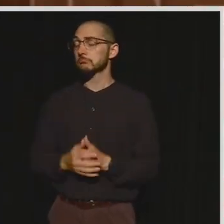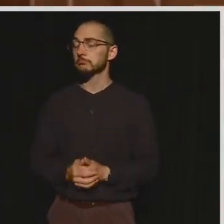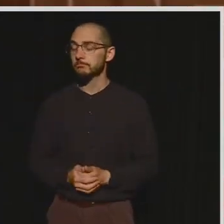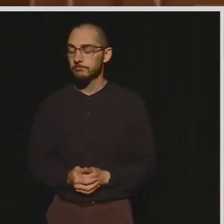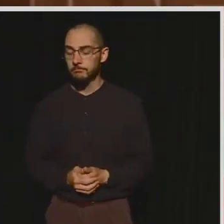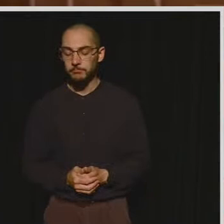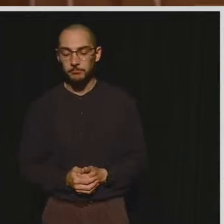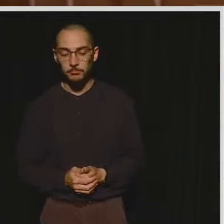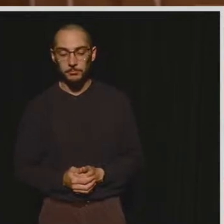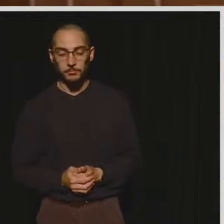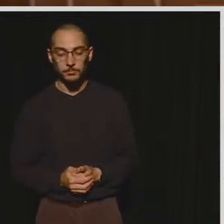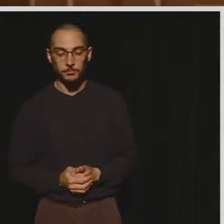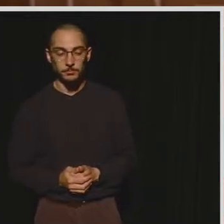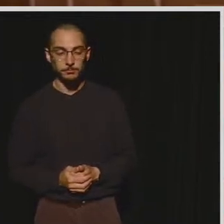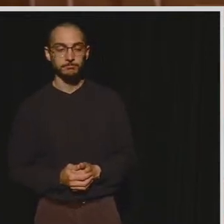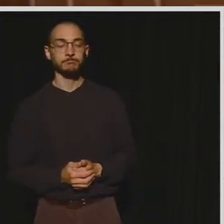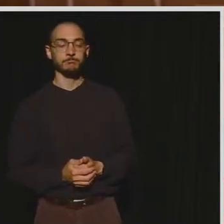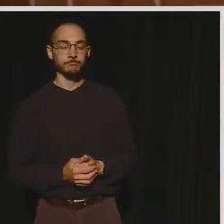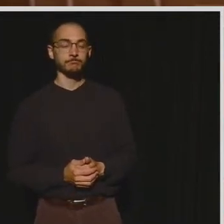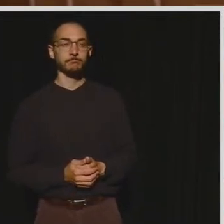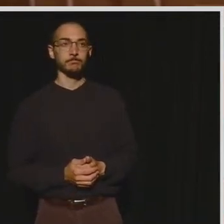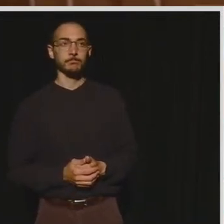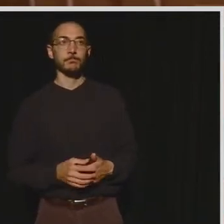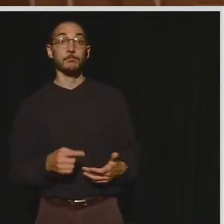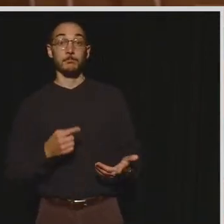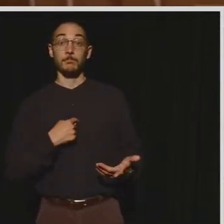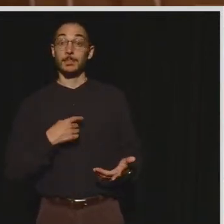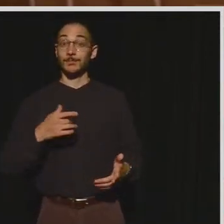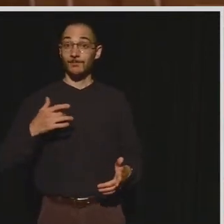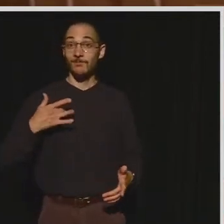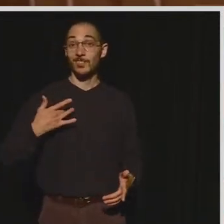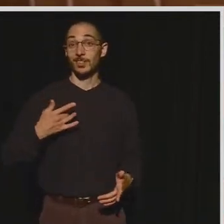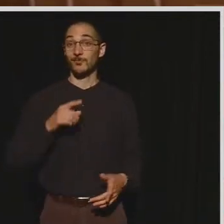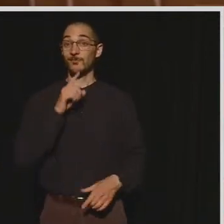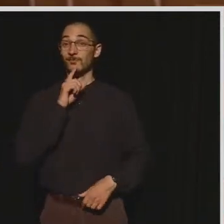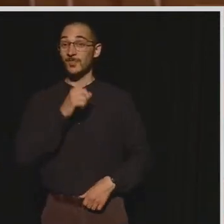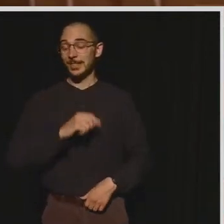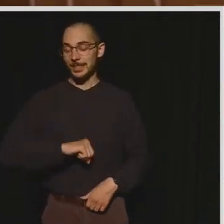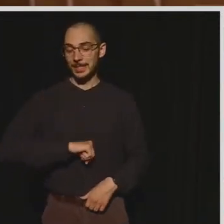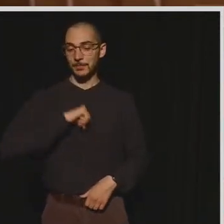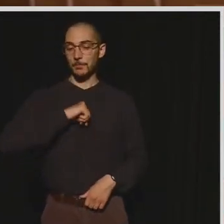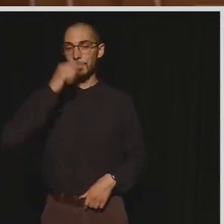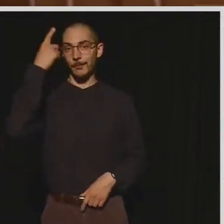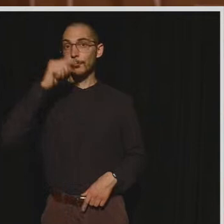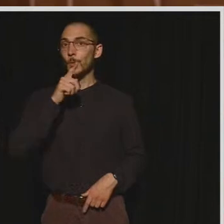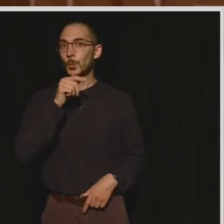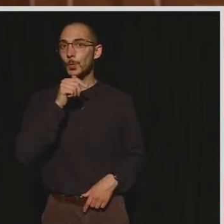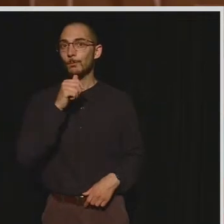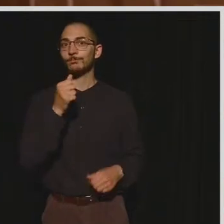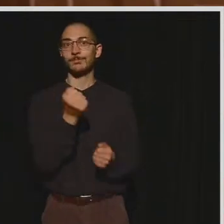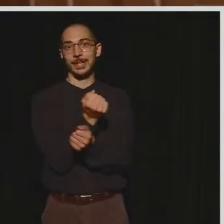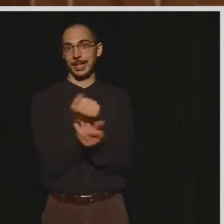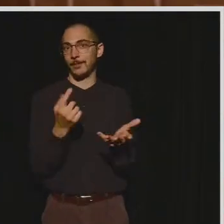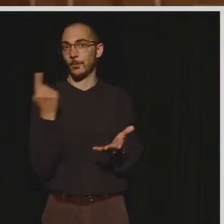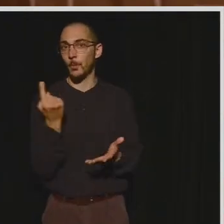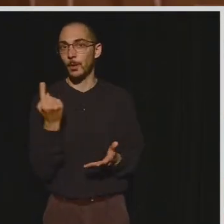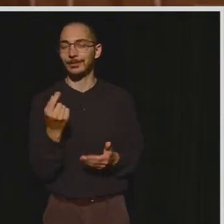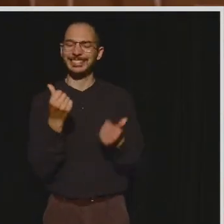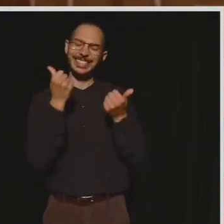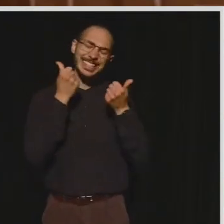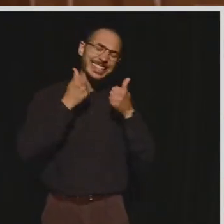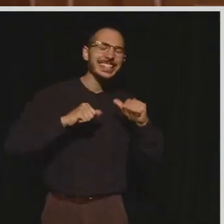Well, Pride is for everybody, and one of my things I've done the last few years is do